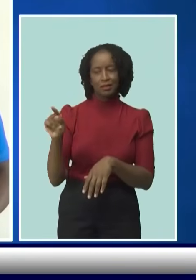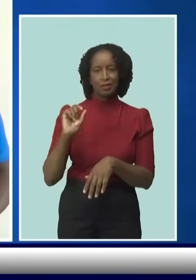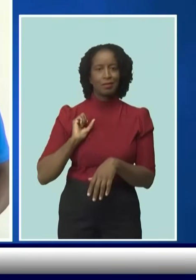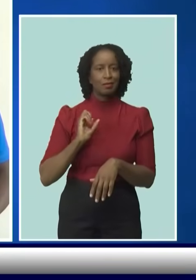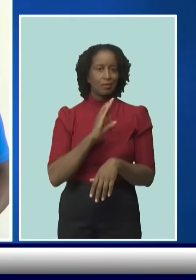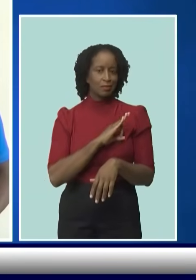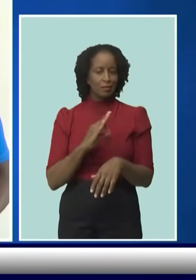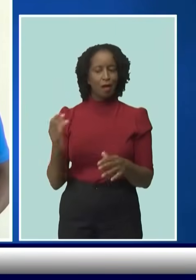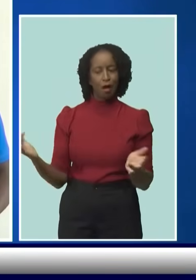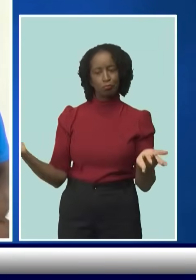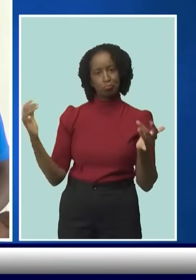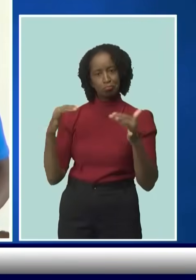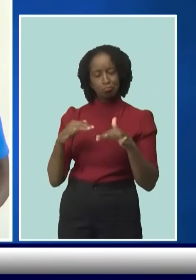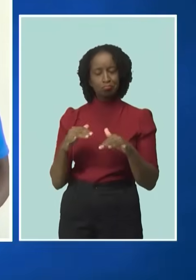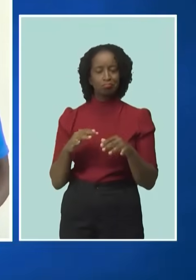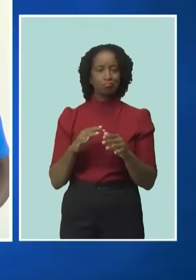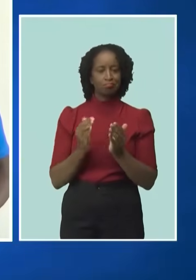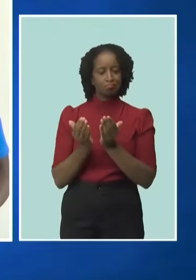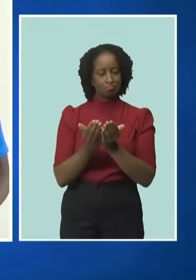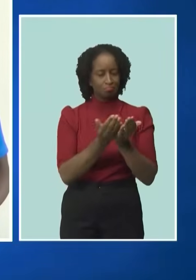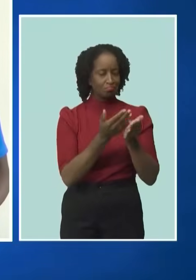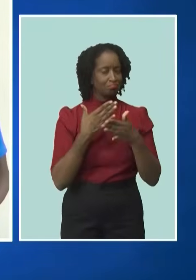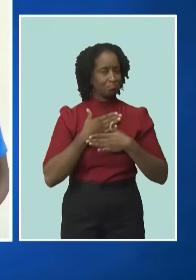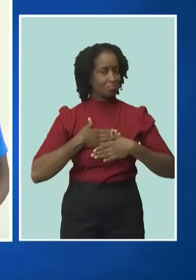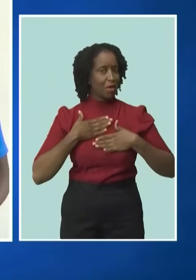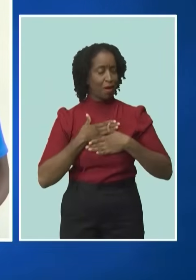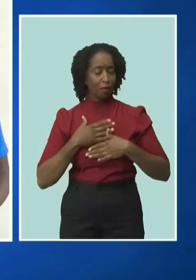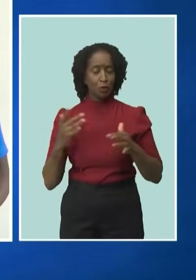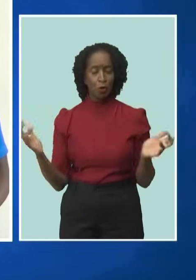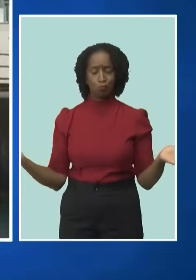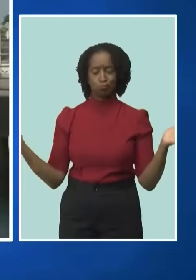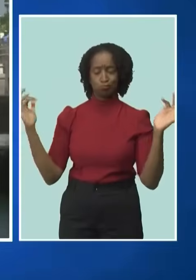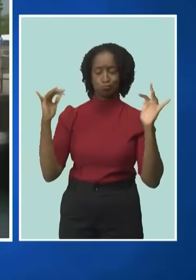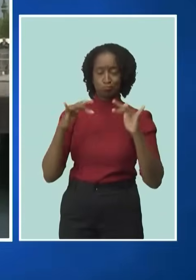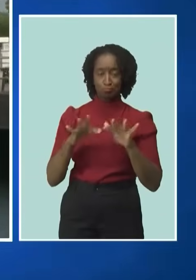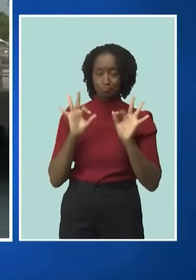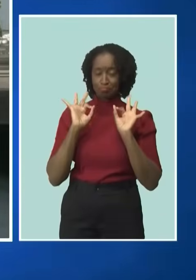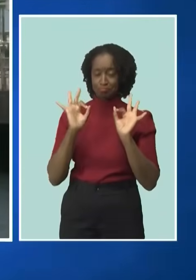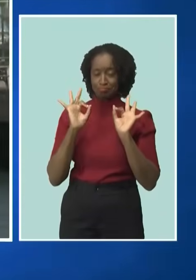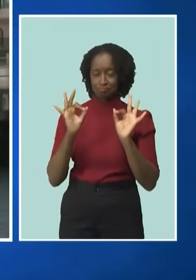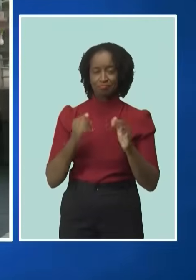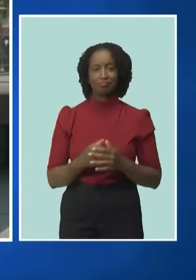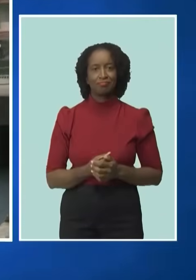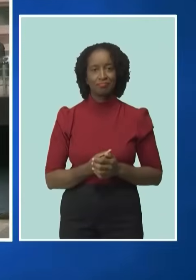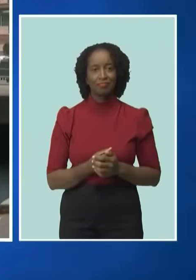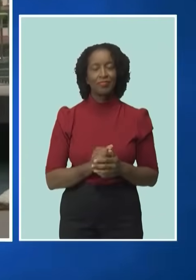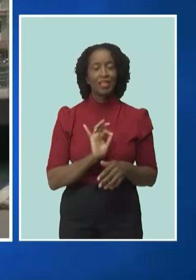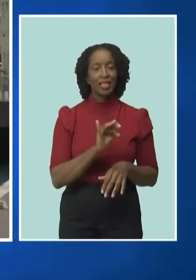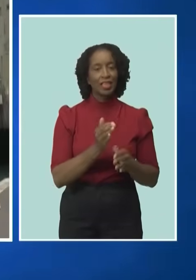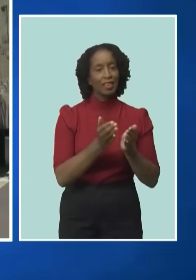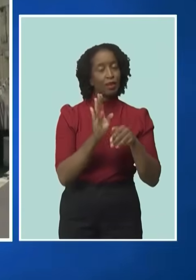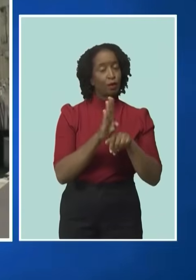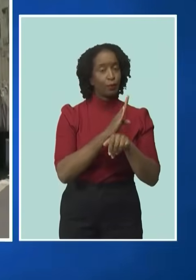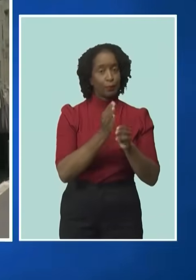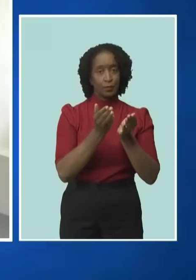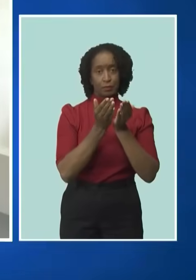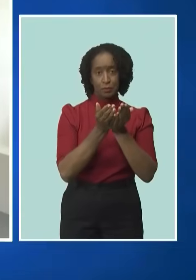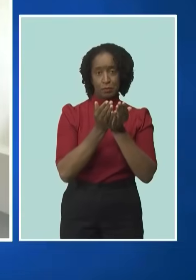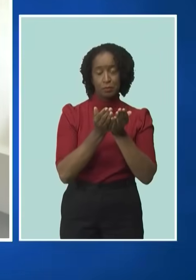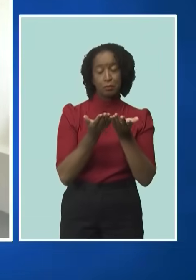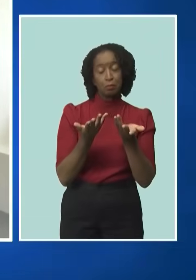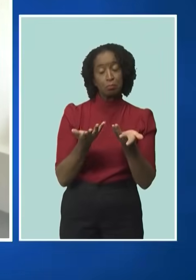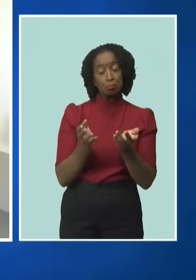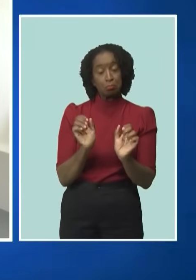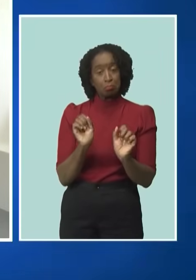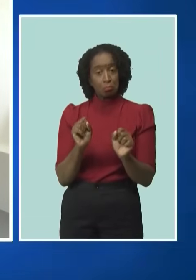enjoying the stuff. We had good crowds so far, and so far everything is looking well. He says Top Cat Cruises could soon be among the choices of hotel